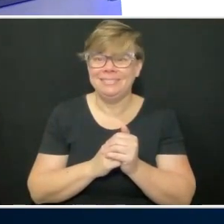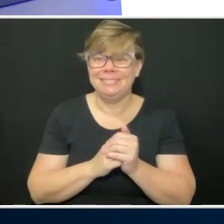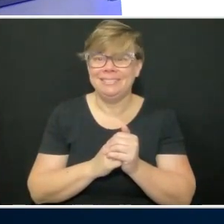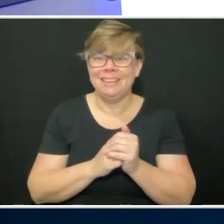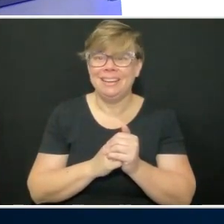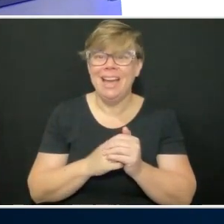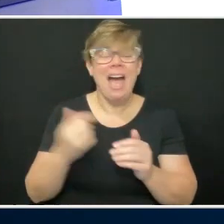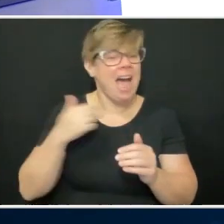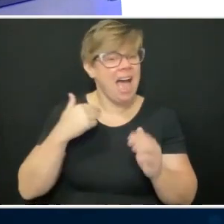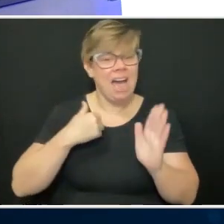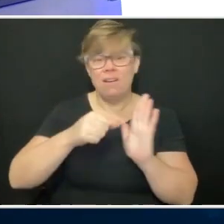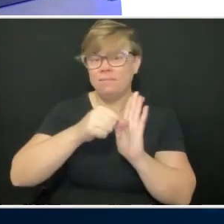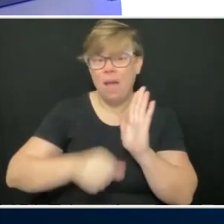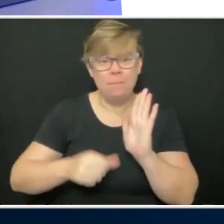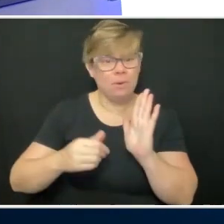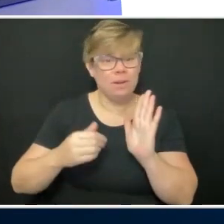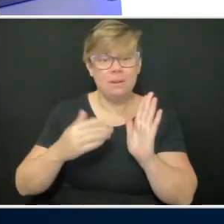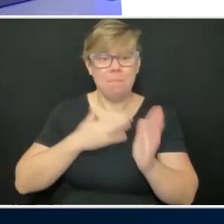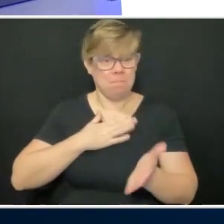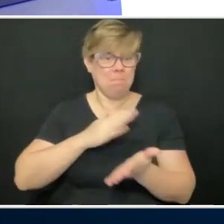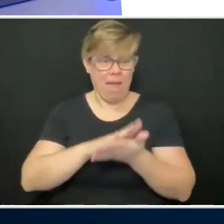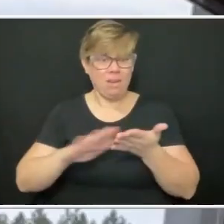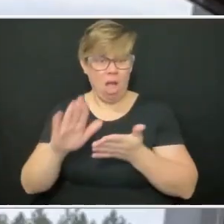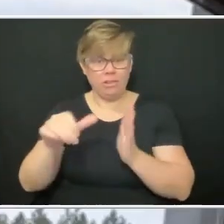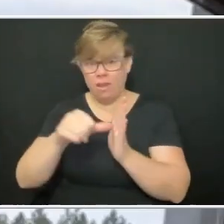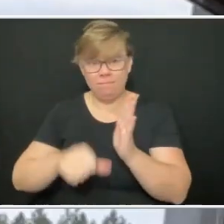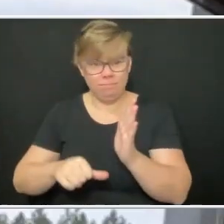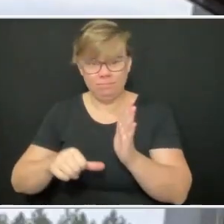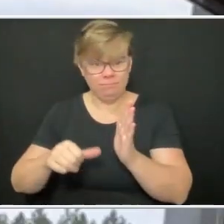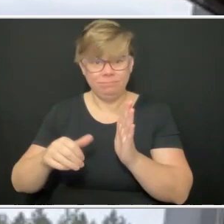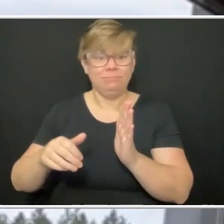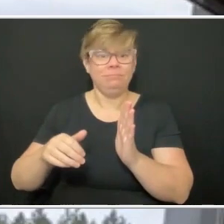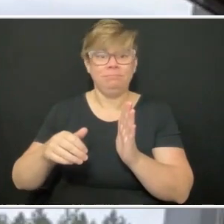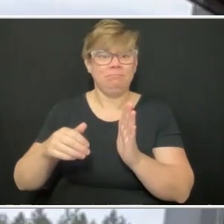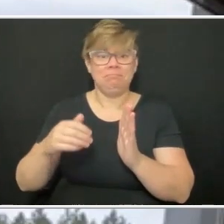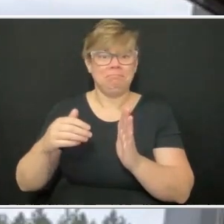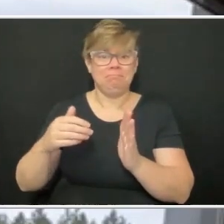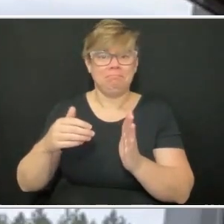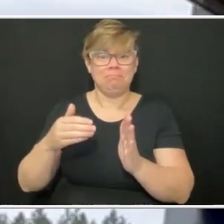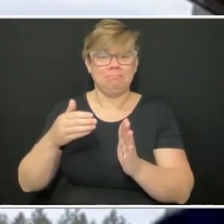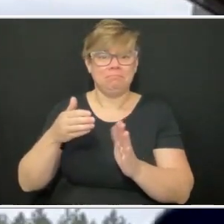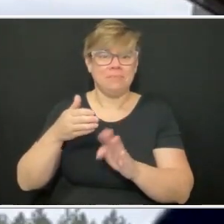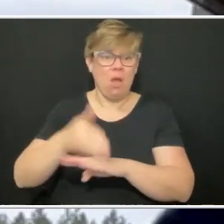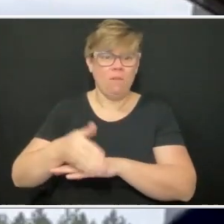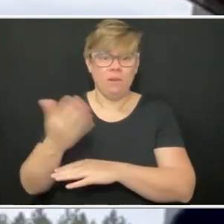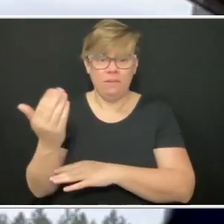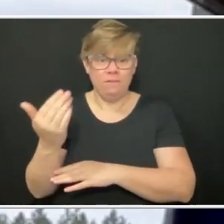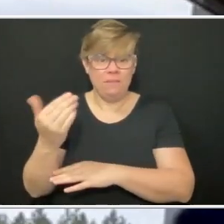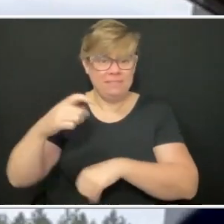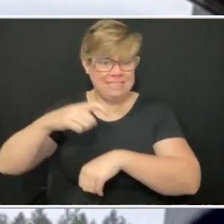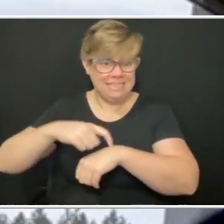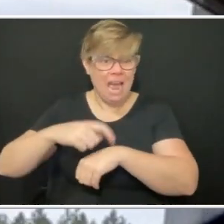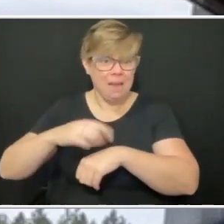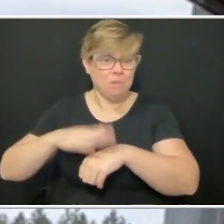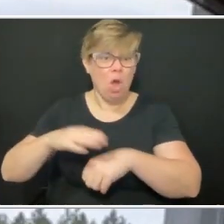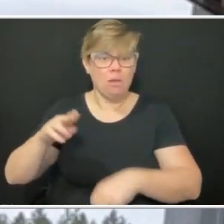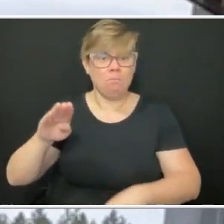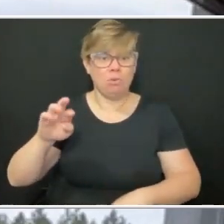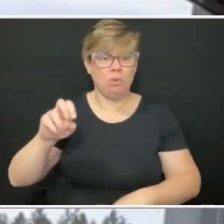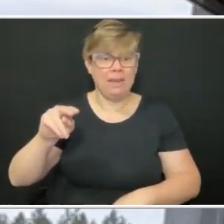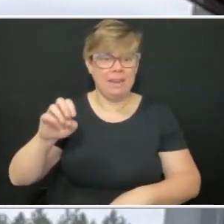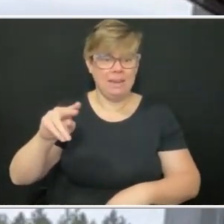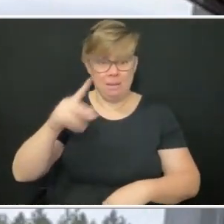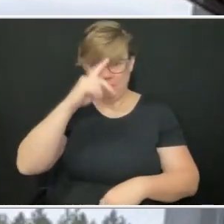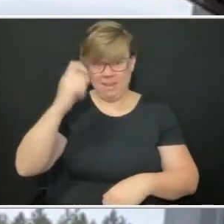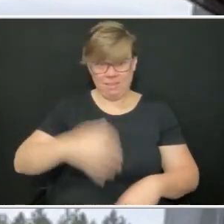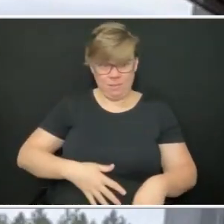I've operated, and my colleagues have operated on him over 10 or 15 times. Various reasons from his prune belly, lack of abdominal musculature. One of the